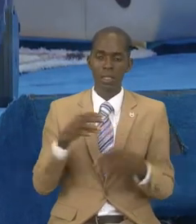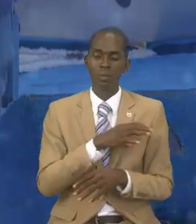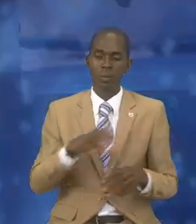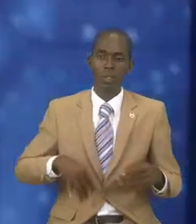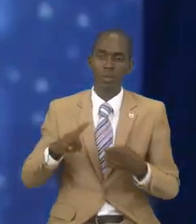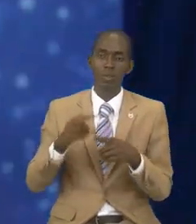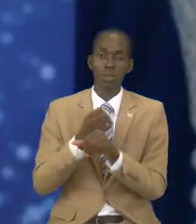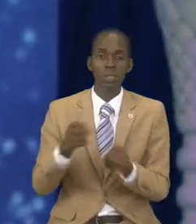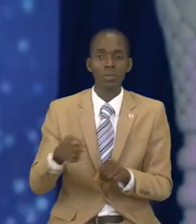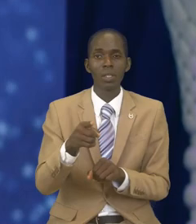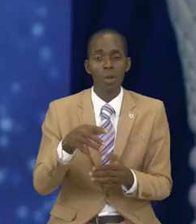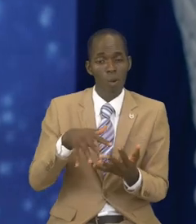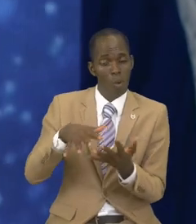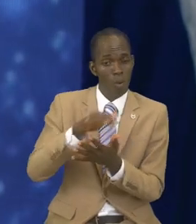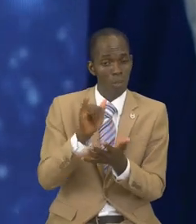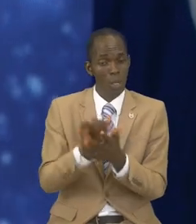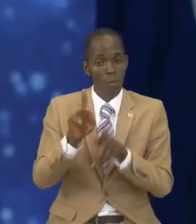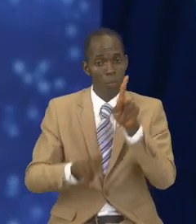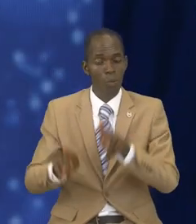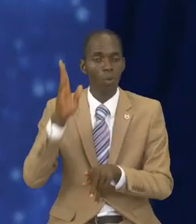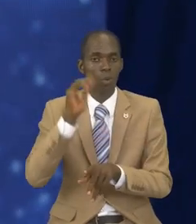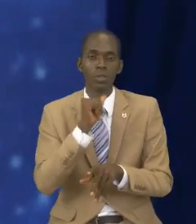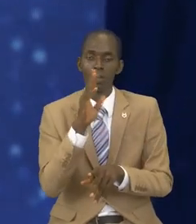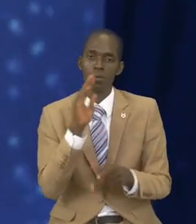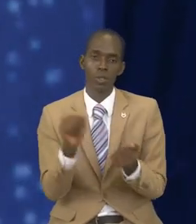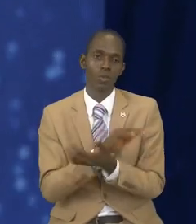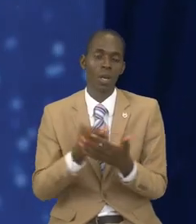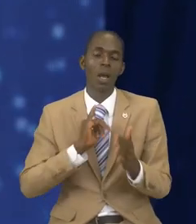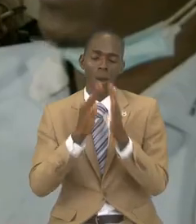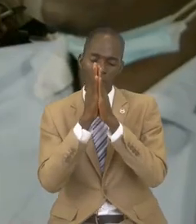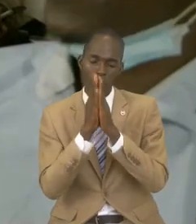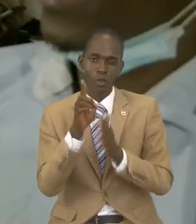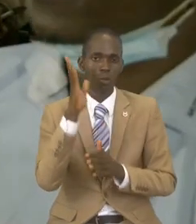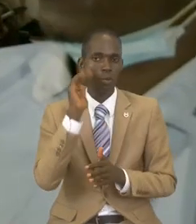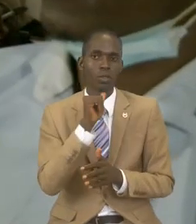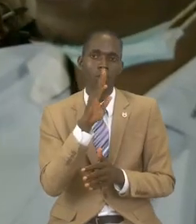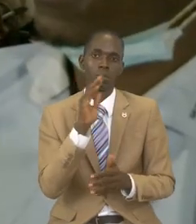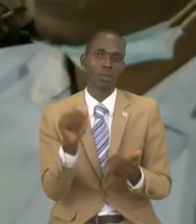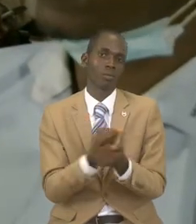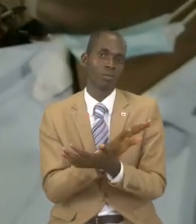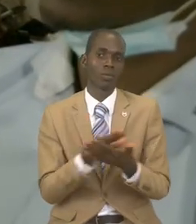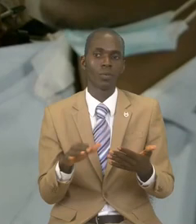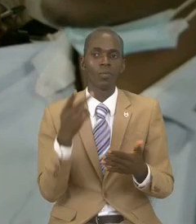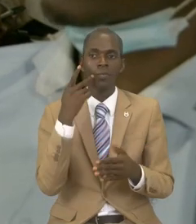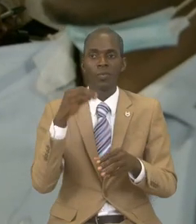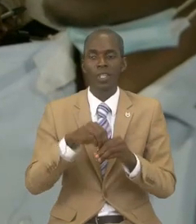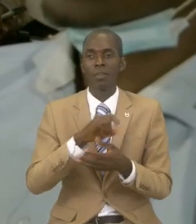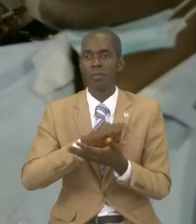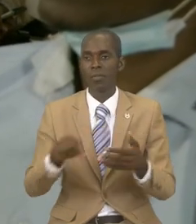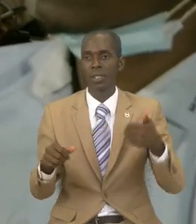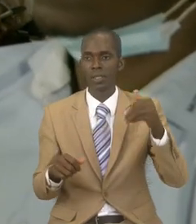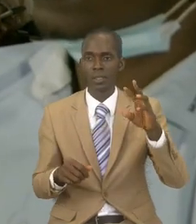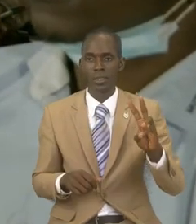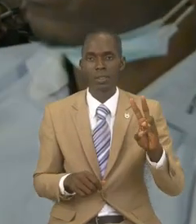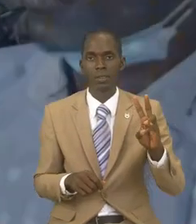are the people that will not perish. I pray you will not perish. And then it says in verse 16,